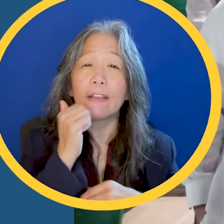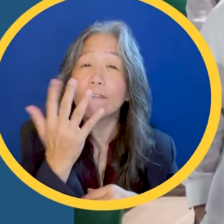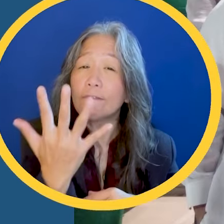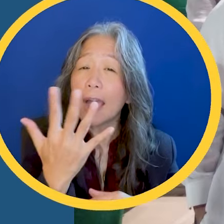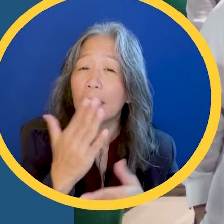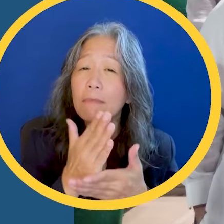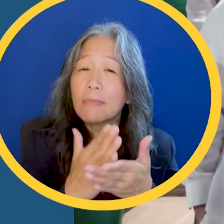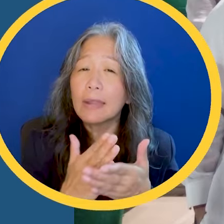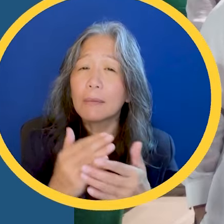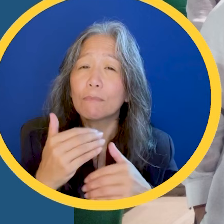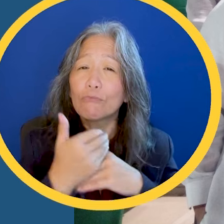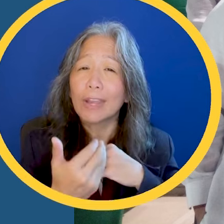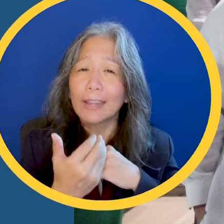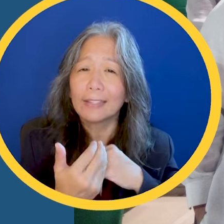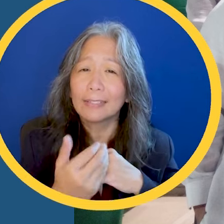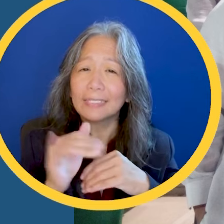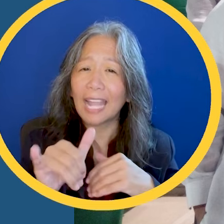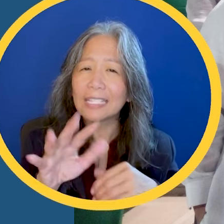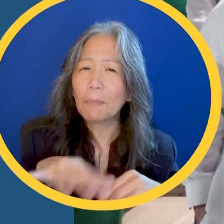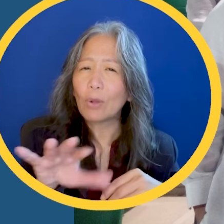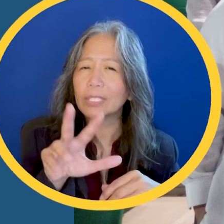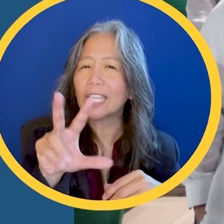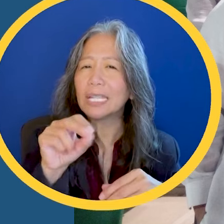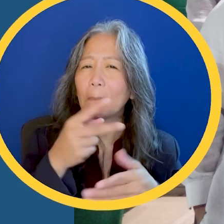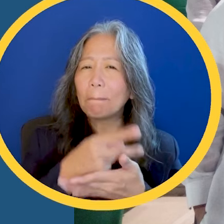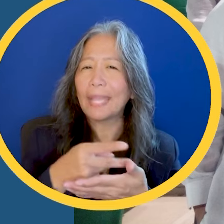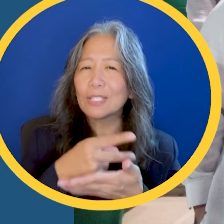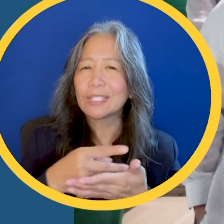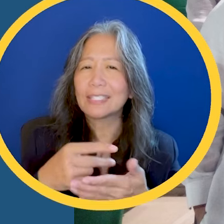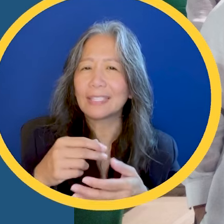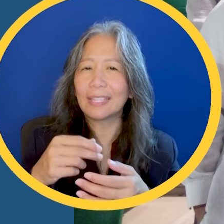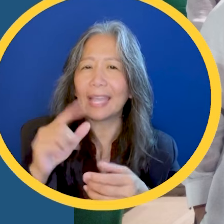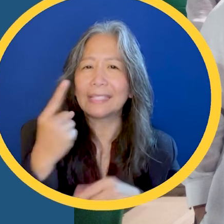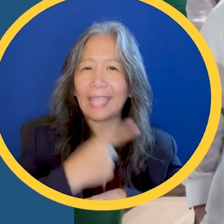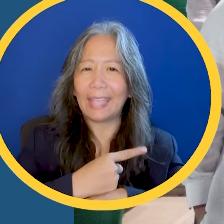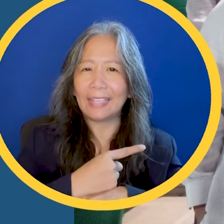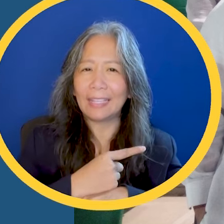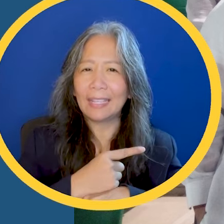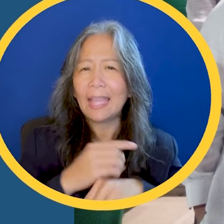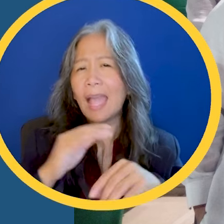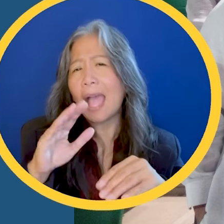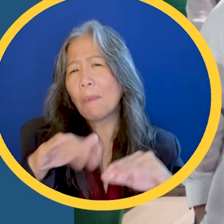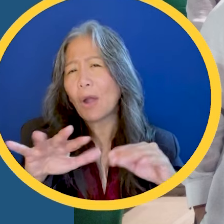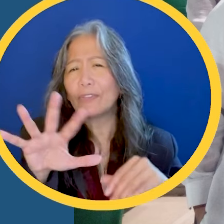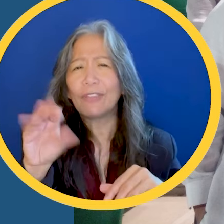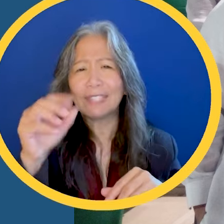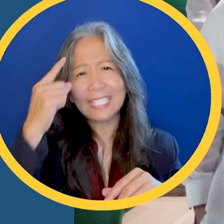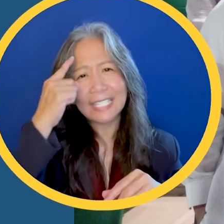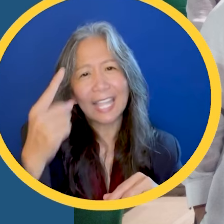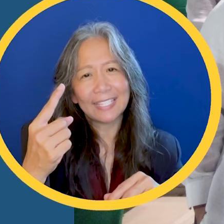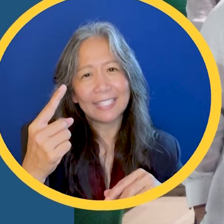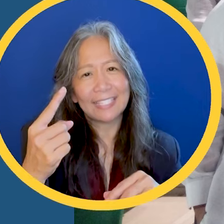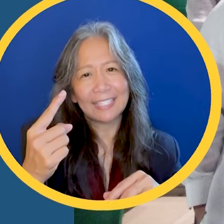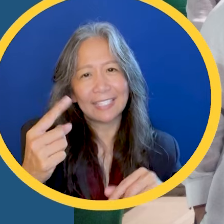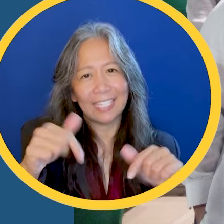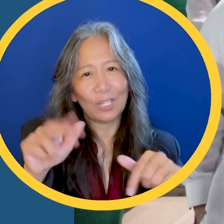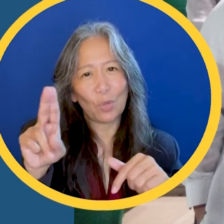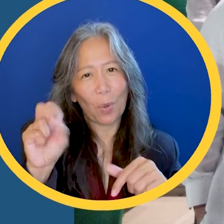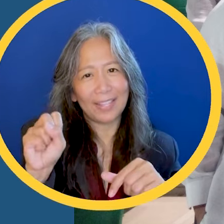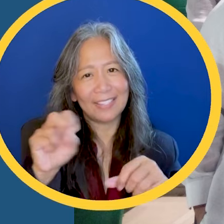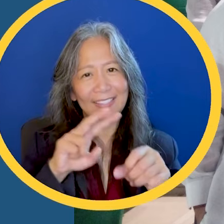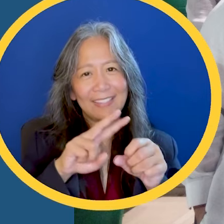day. 5 pieces of bread, which was about 30 pesos a day, equivalent to a little more than 50 cents in U.S.